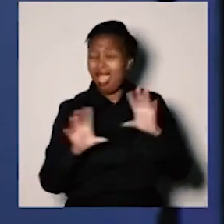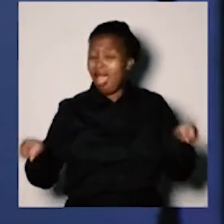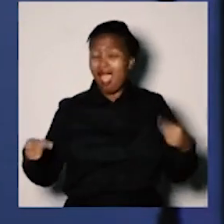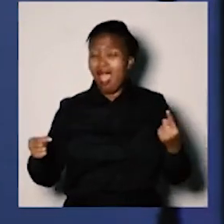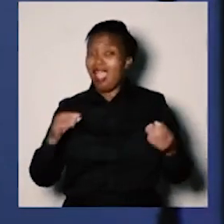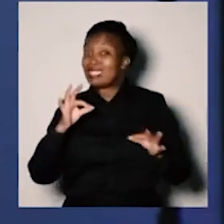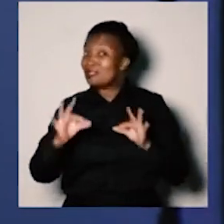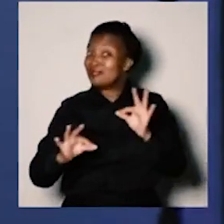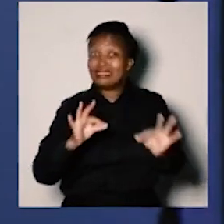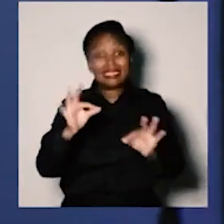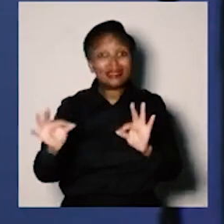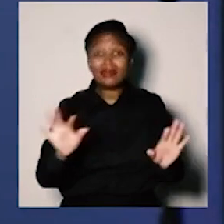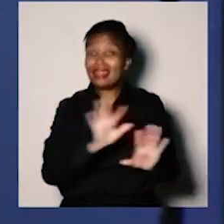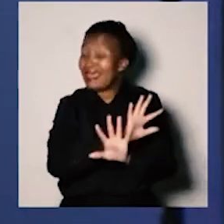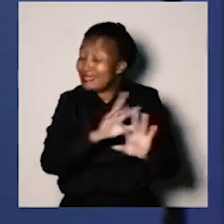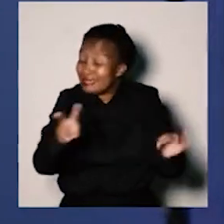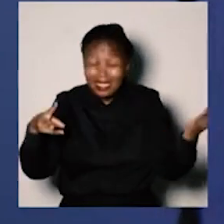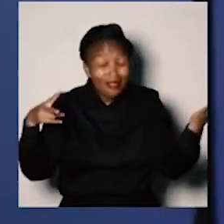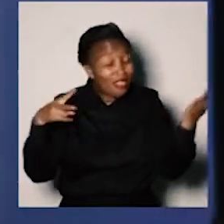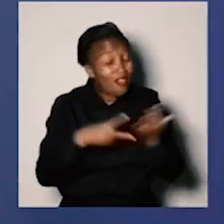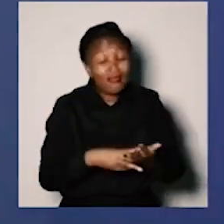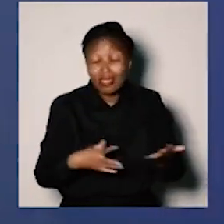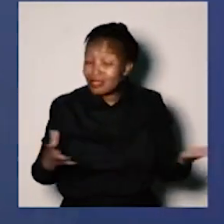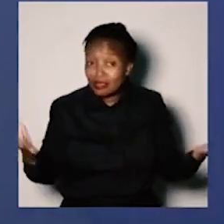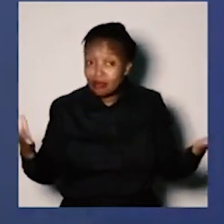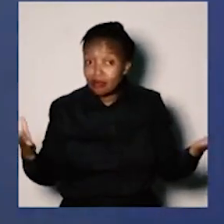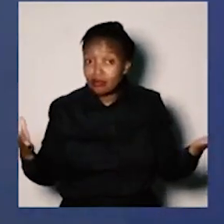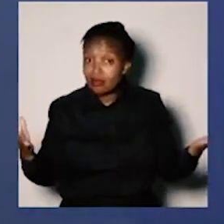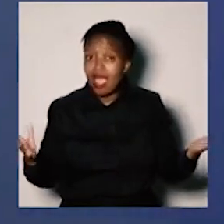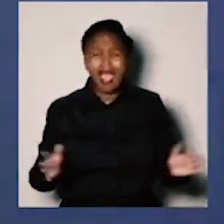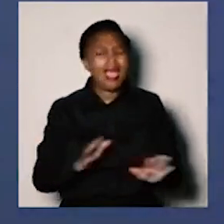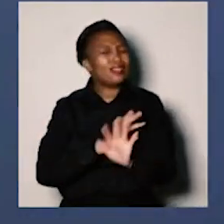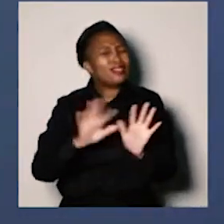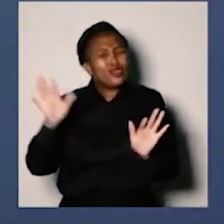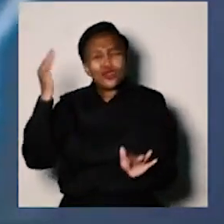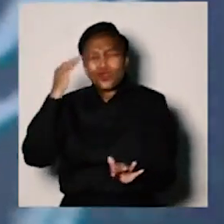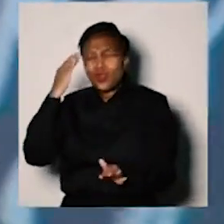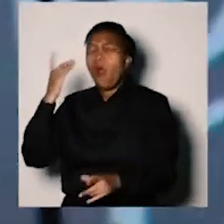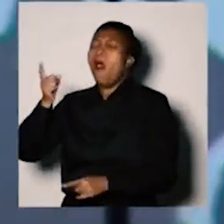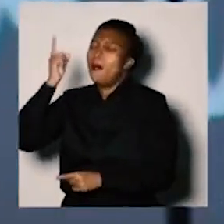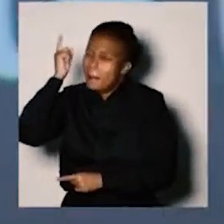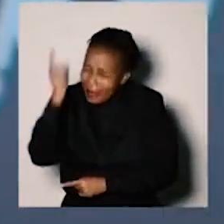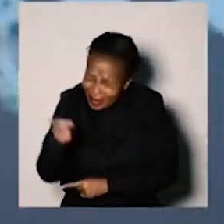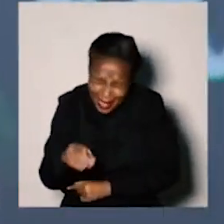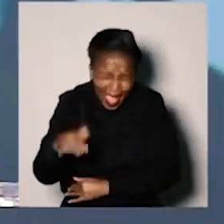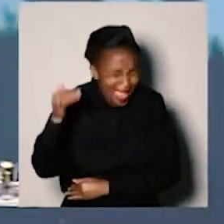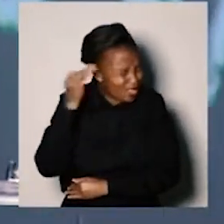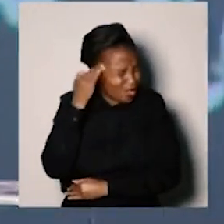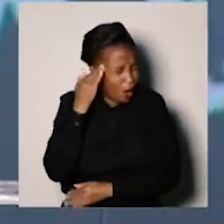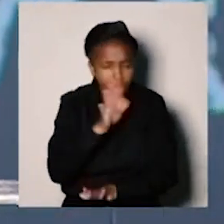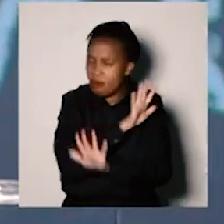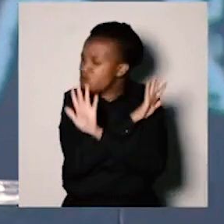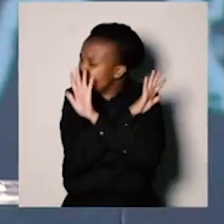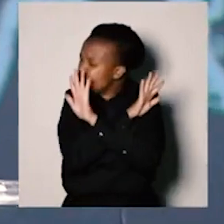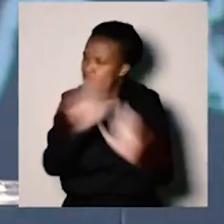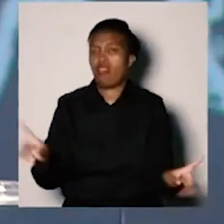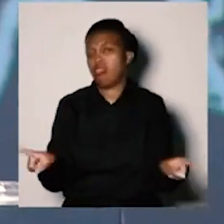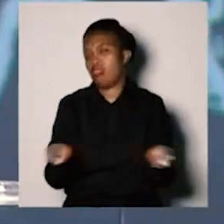it. I didn't have the verse for it. I didn't know how to say, but I knew I'm not the same Mosa